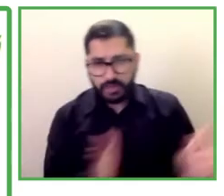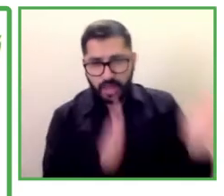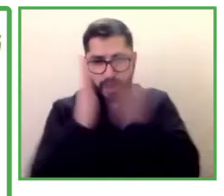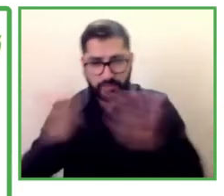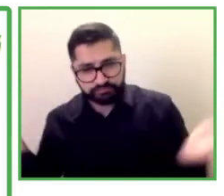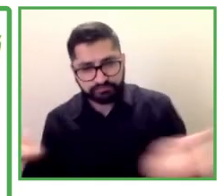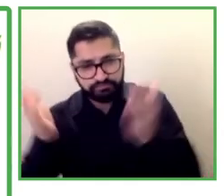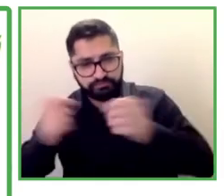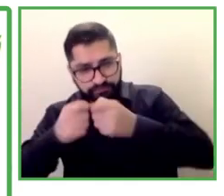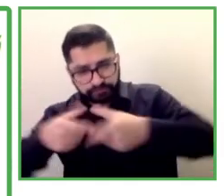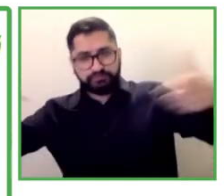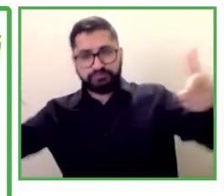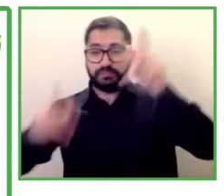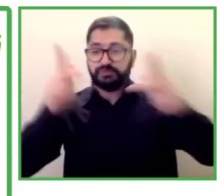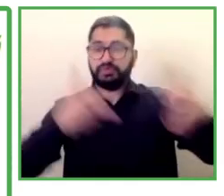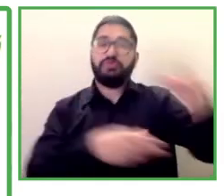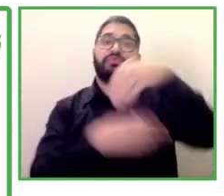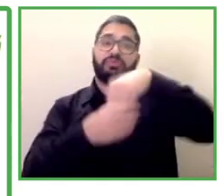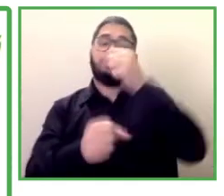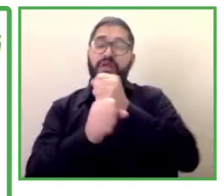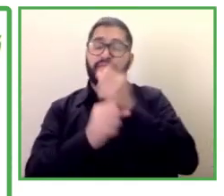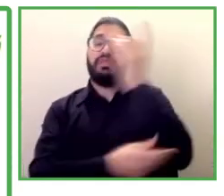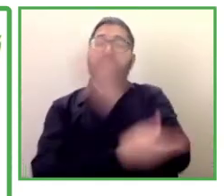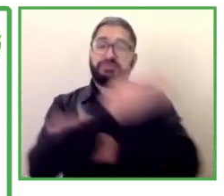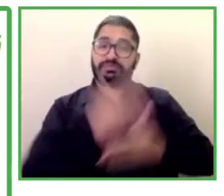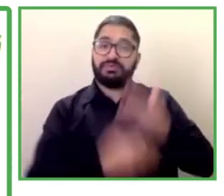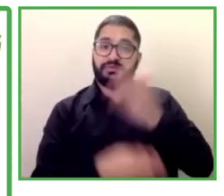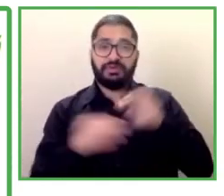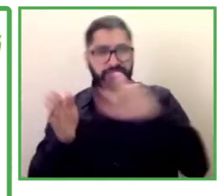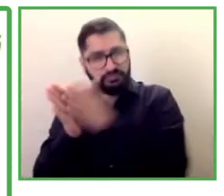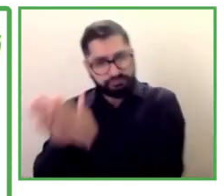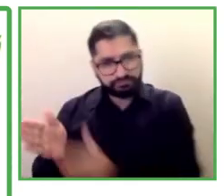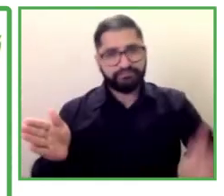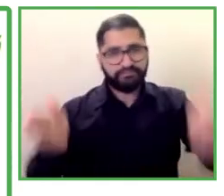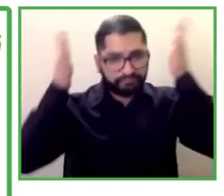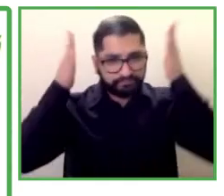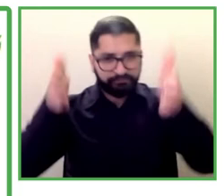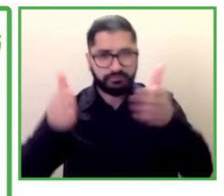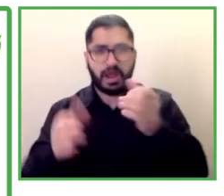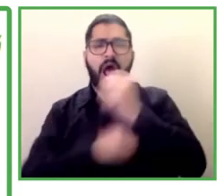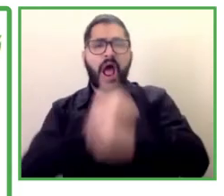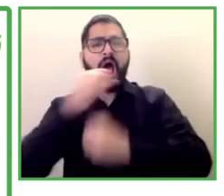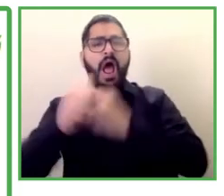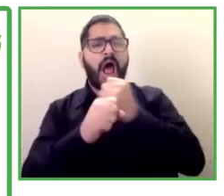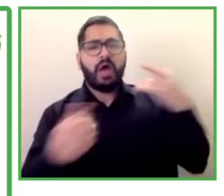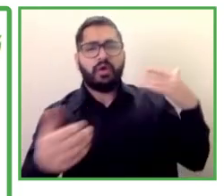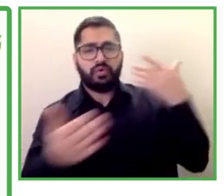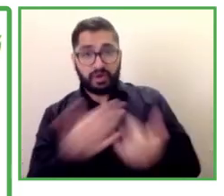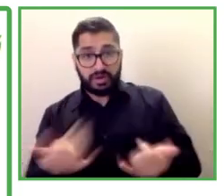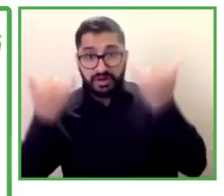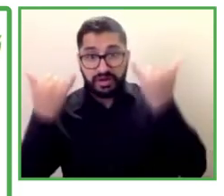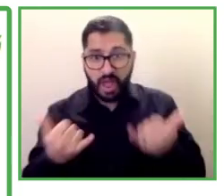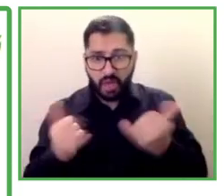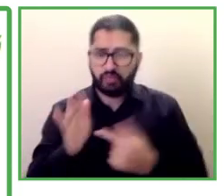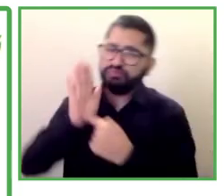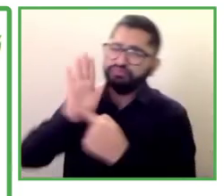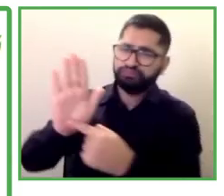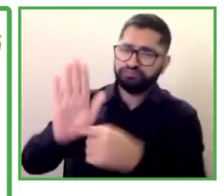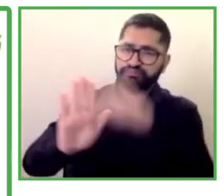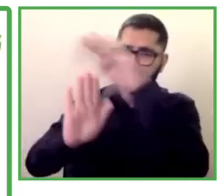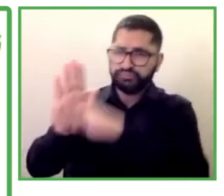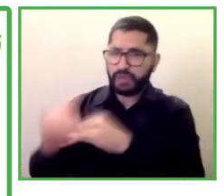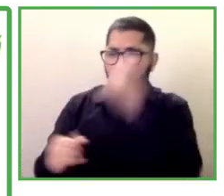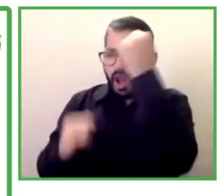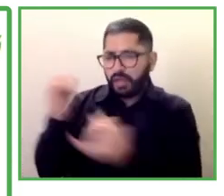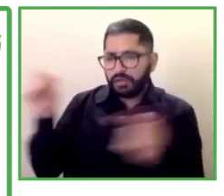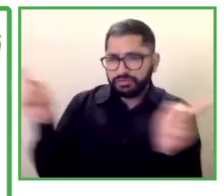inclusive employment of people with disabilities during that period. In this session, I am going to present three things that